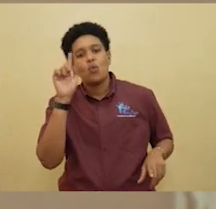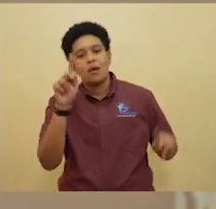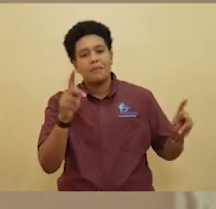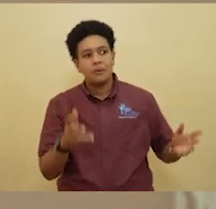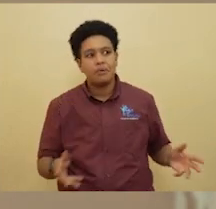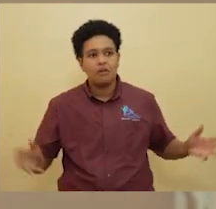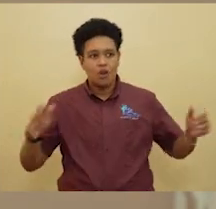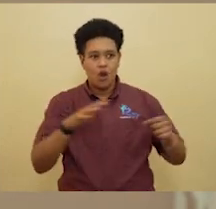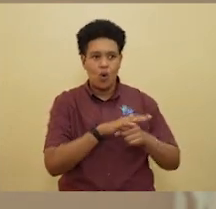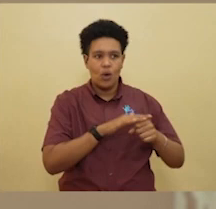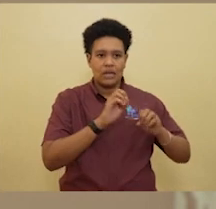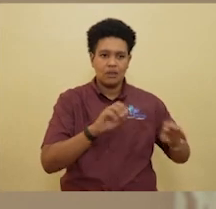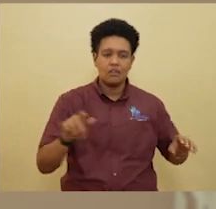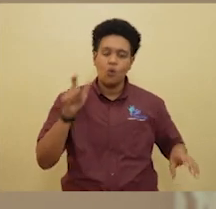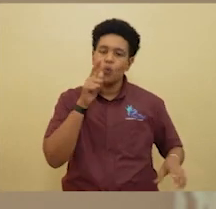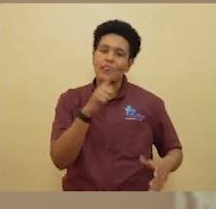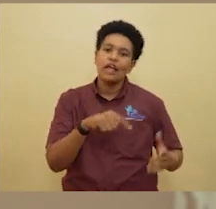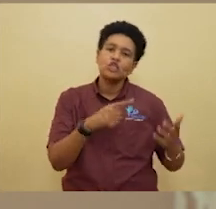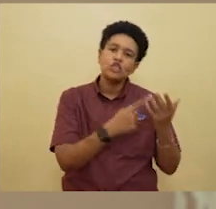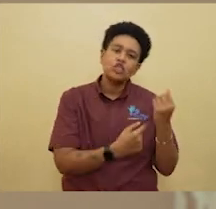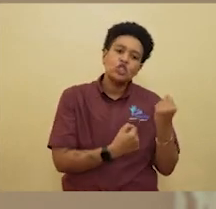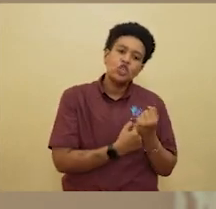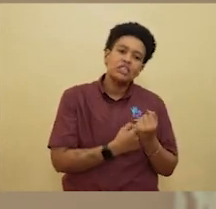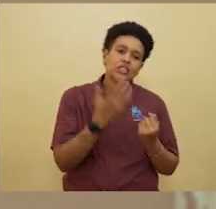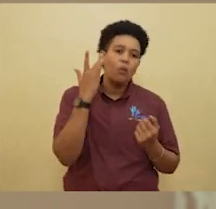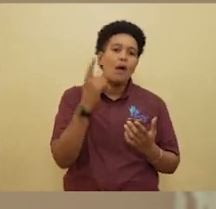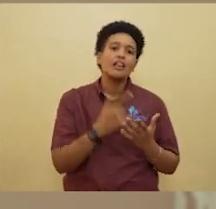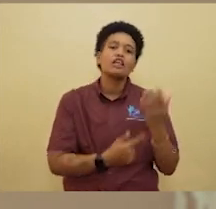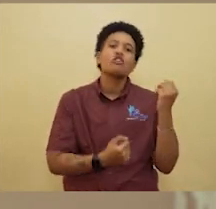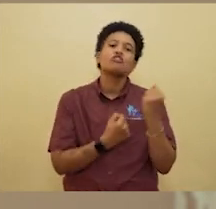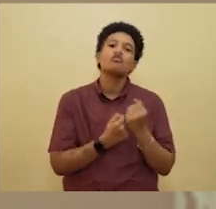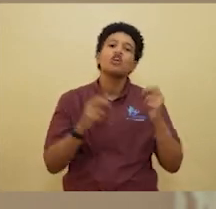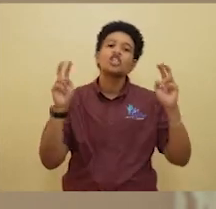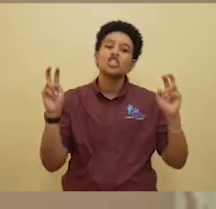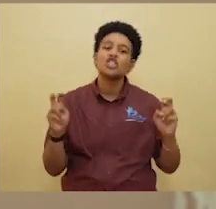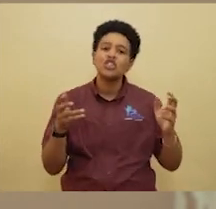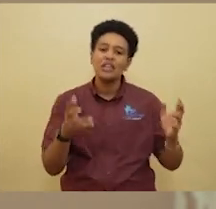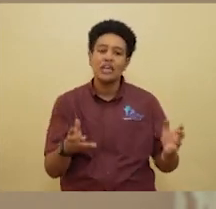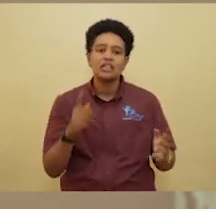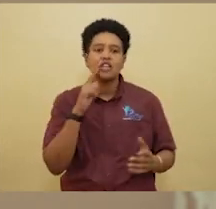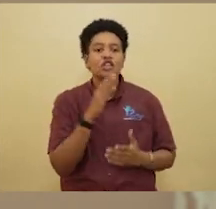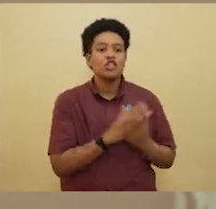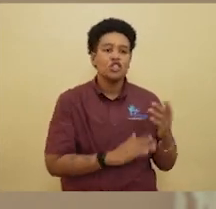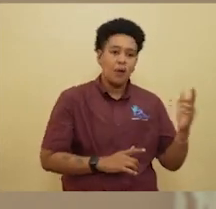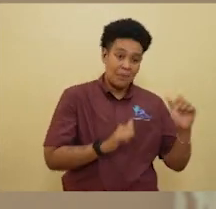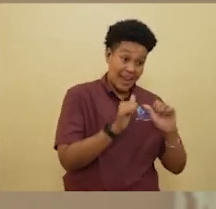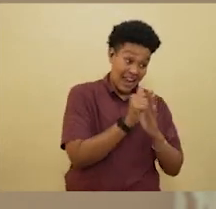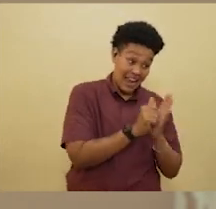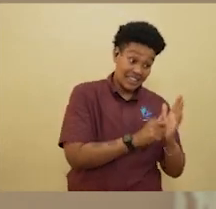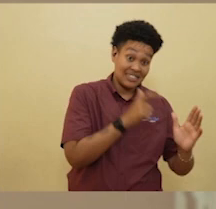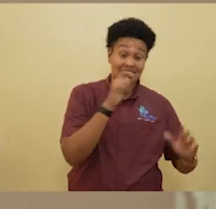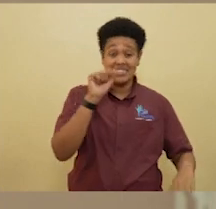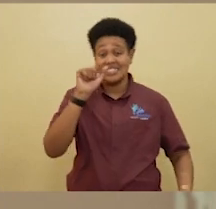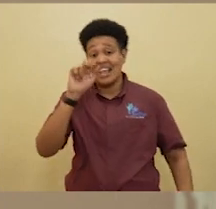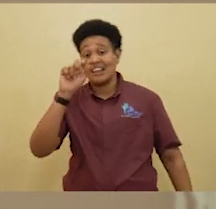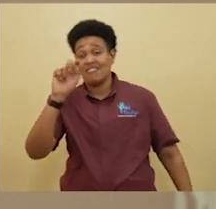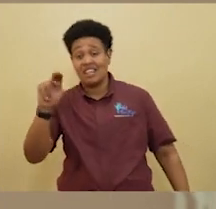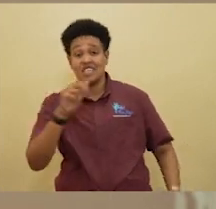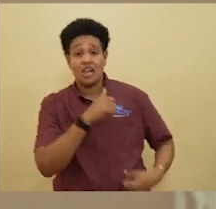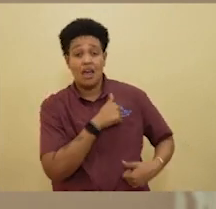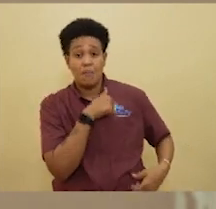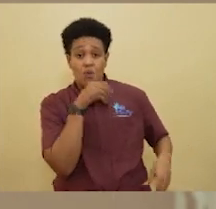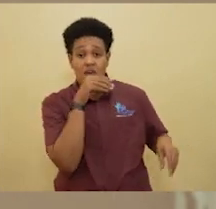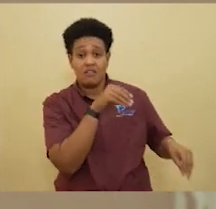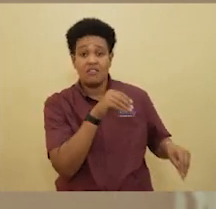people are and who they trust, because there's a trust issue here. So there are some agencies, Salvation Army, that feed